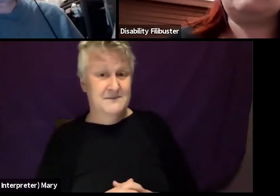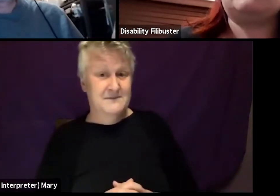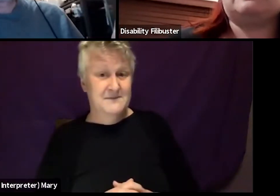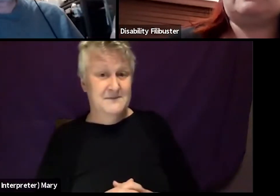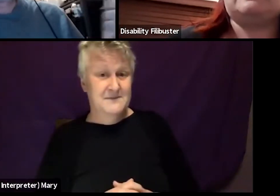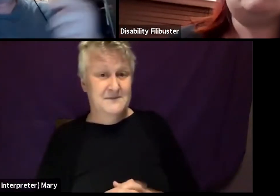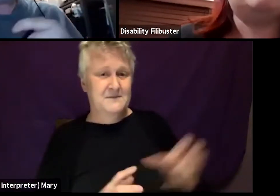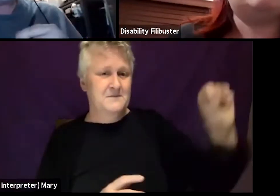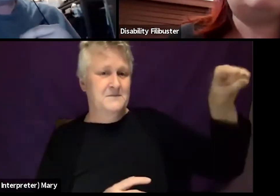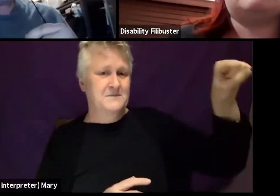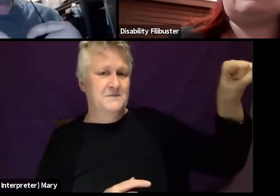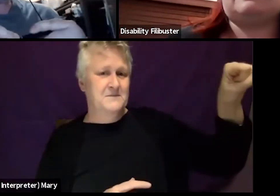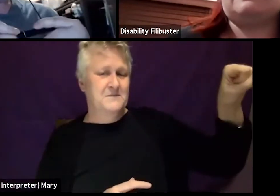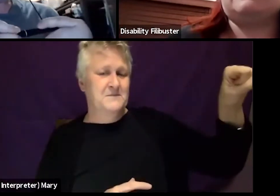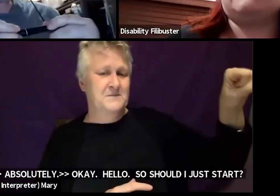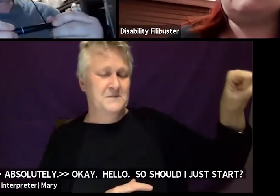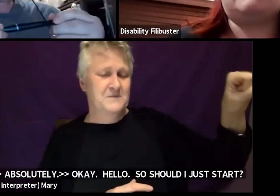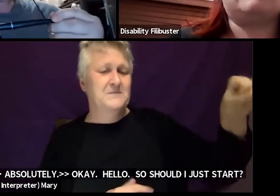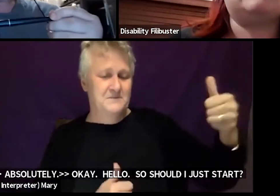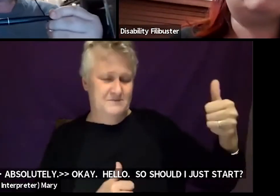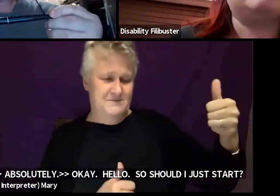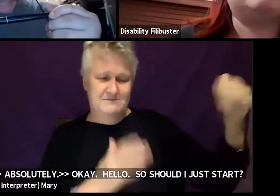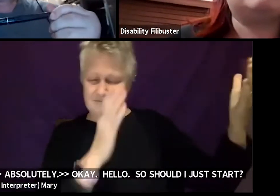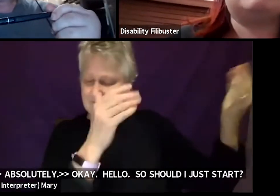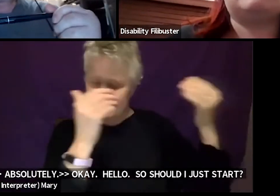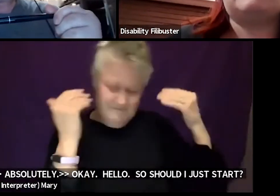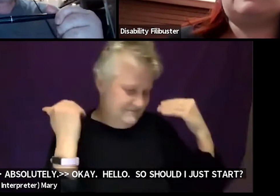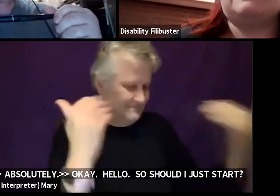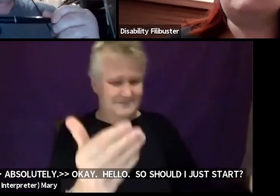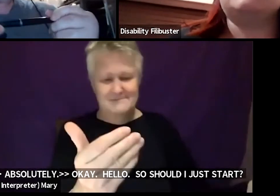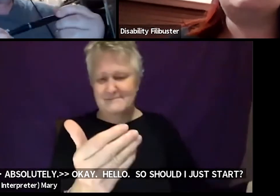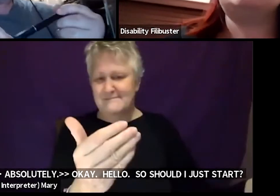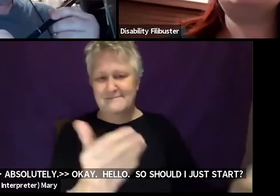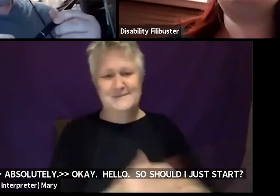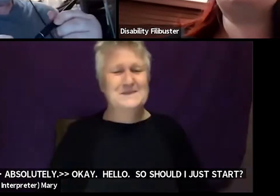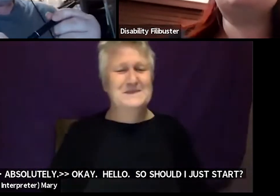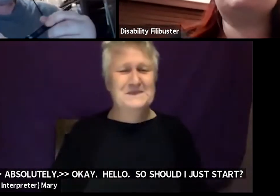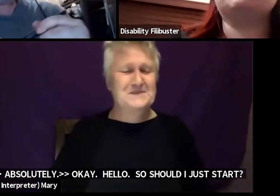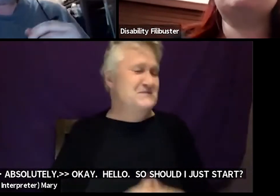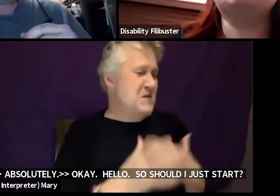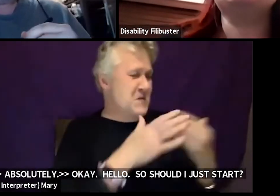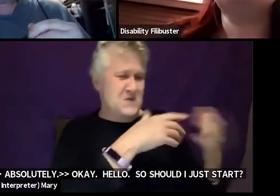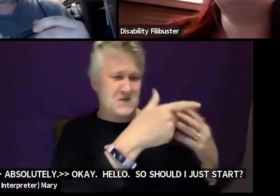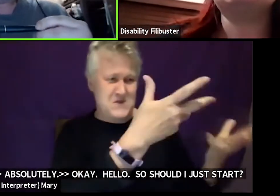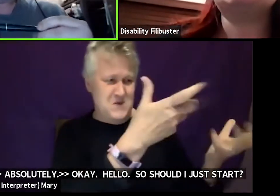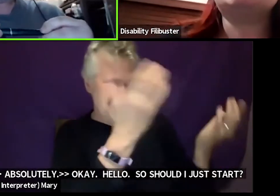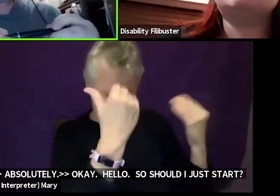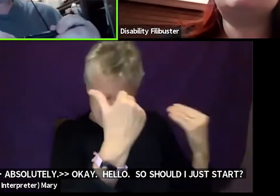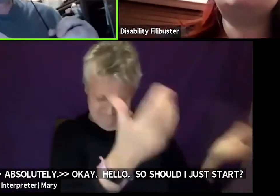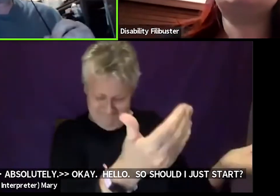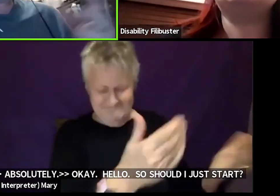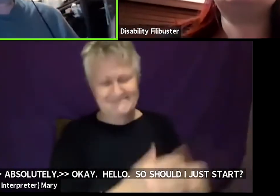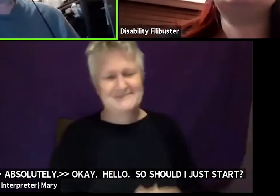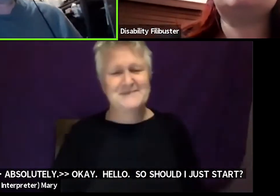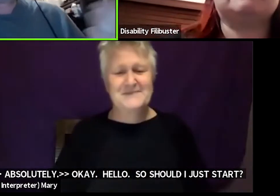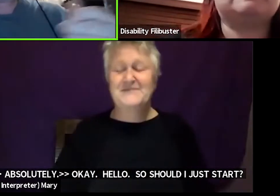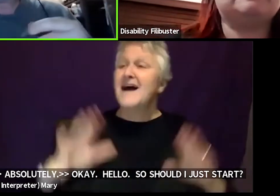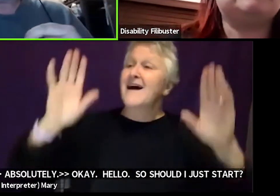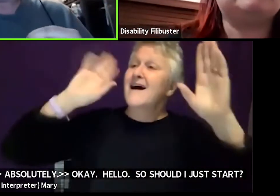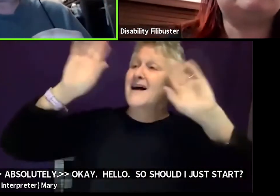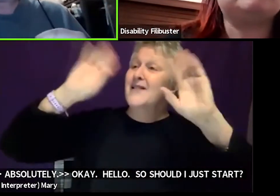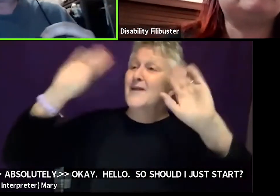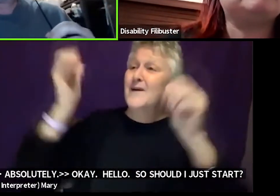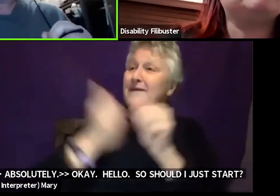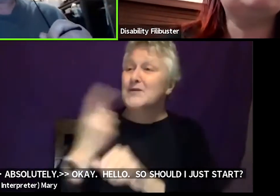Yes, yes, Okay. absolutely. You can go ahead with however you want to lead this. Okay, hello everybody. My name is